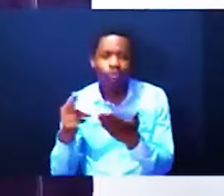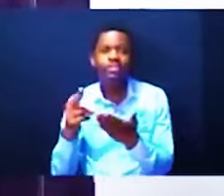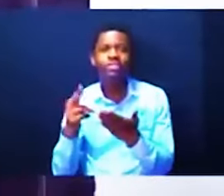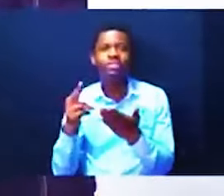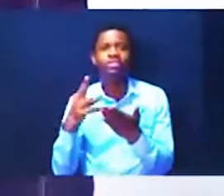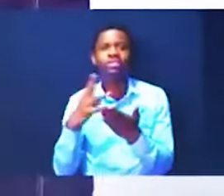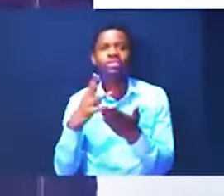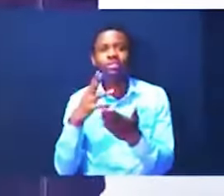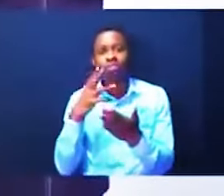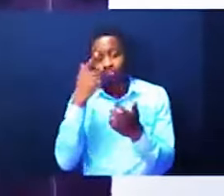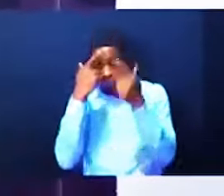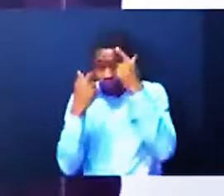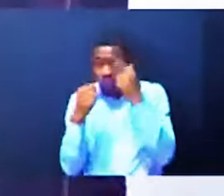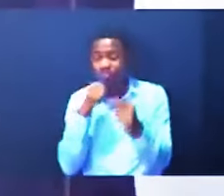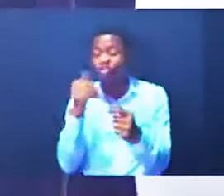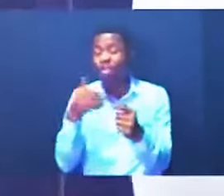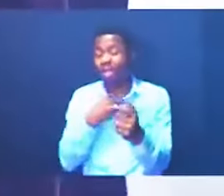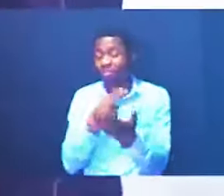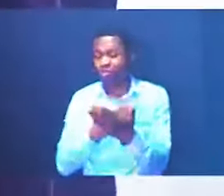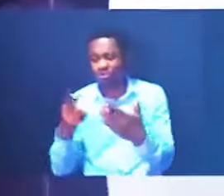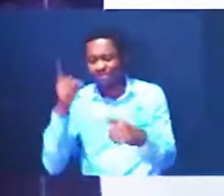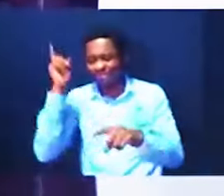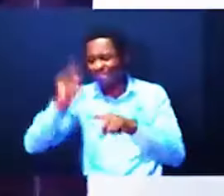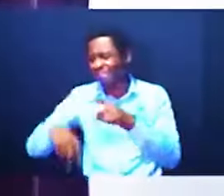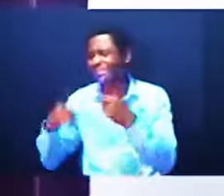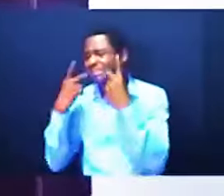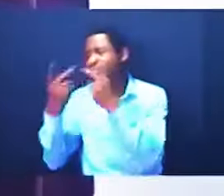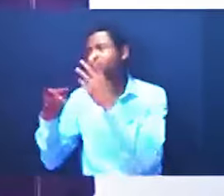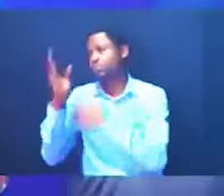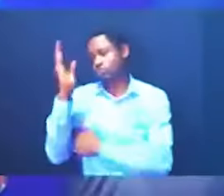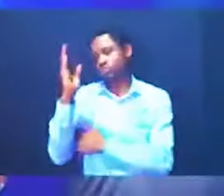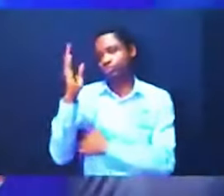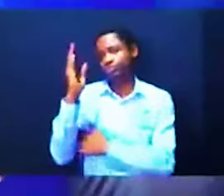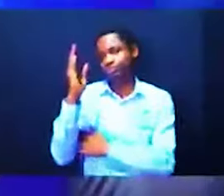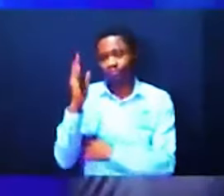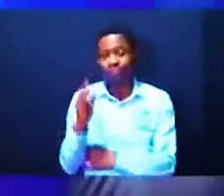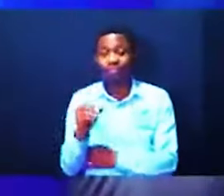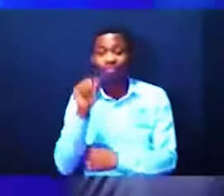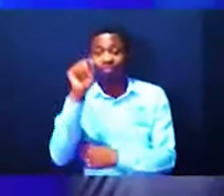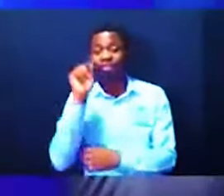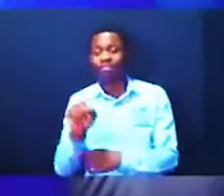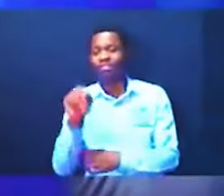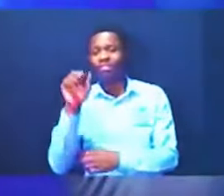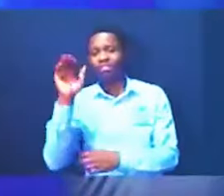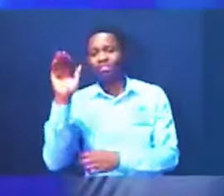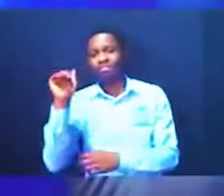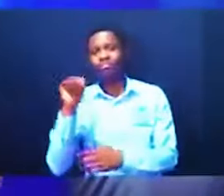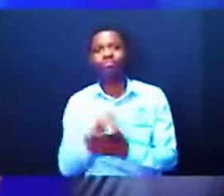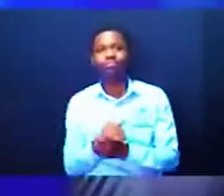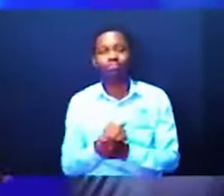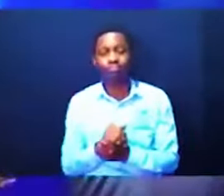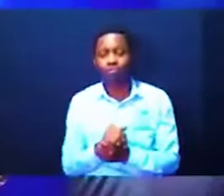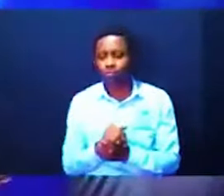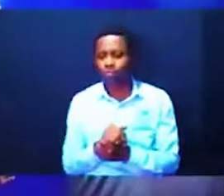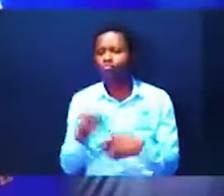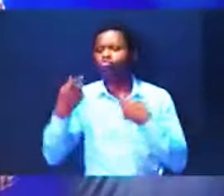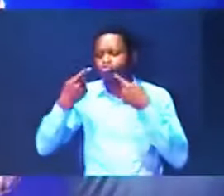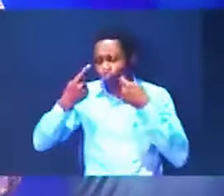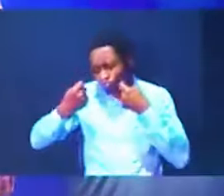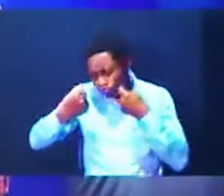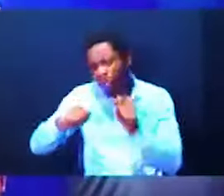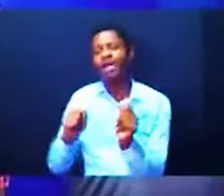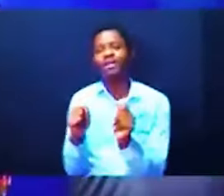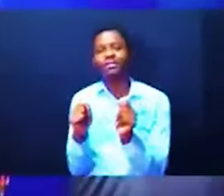verse 15. Dunum. Now, pay attention to this. Afetia hey. See to it. Munhwe